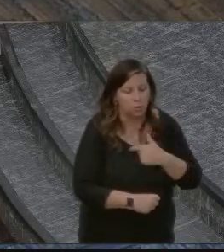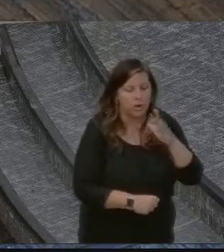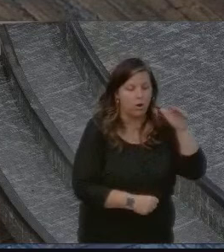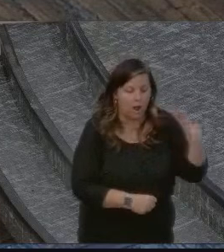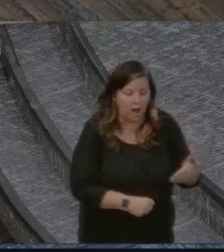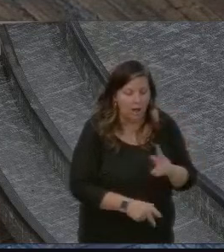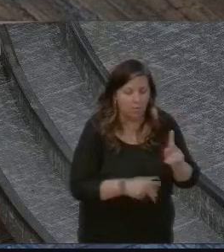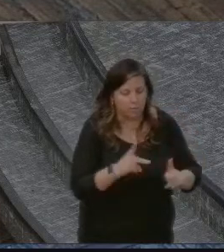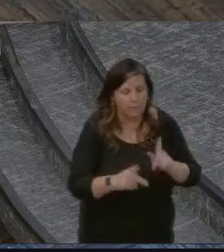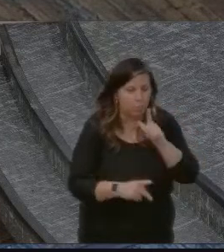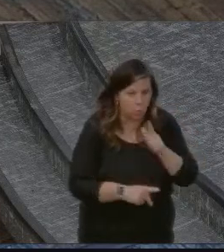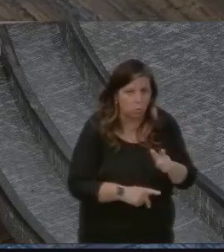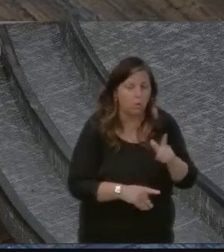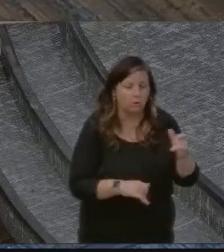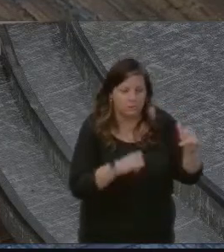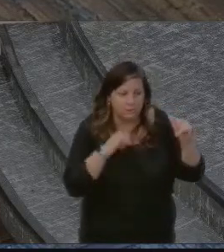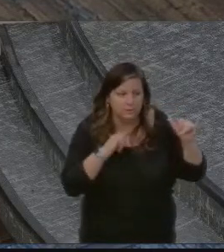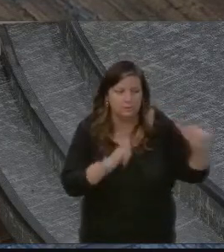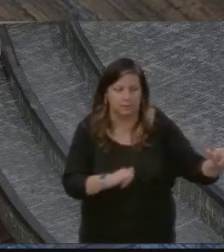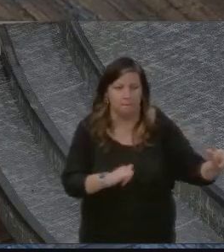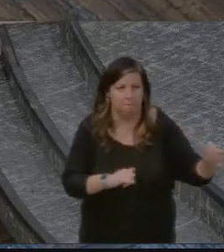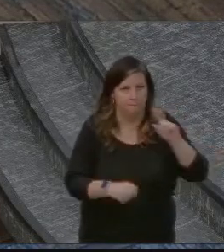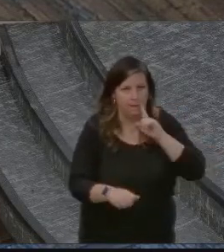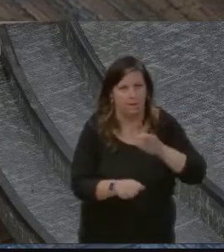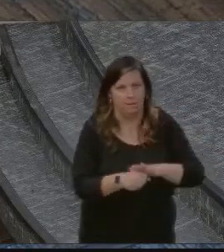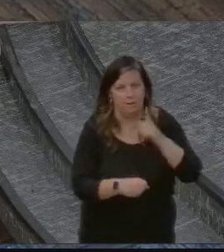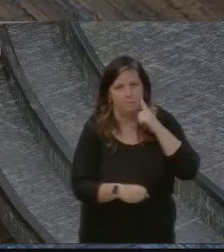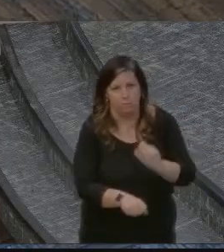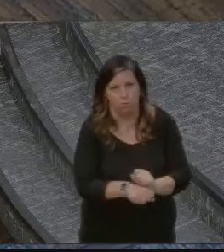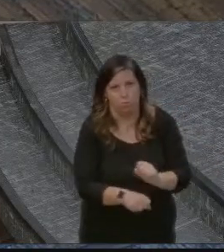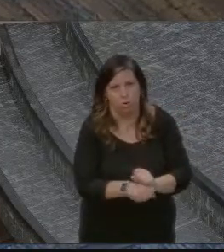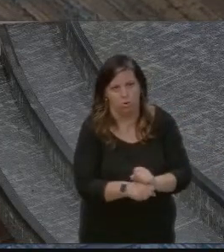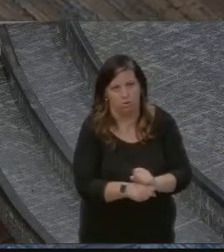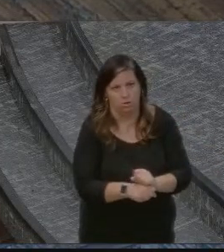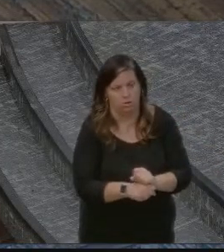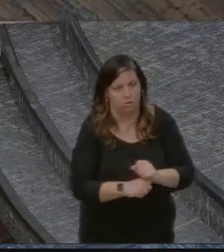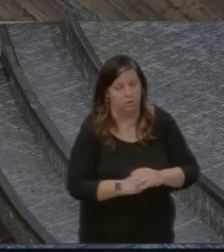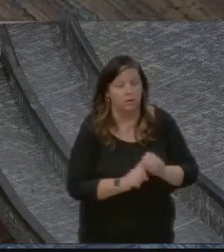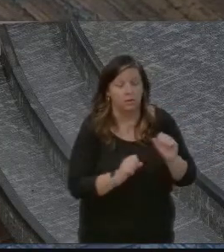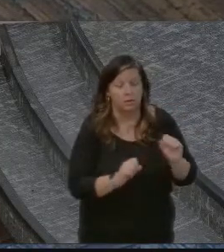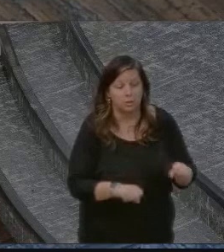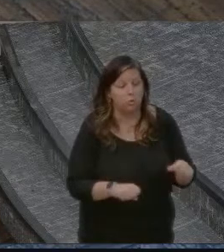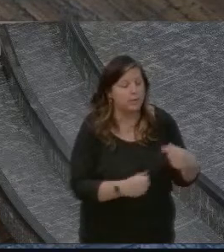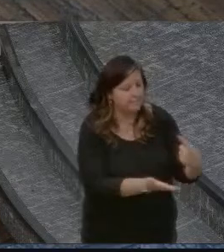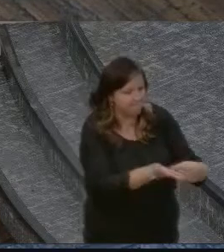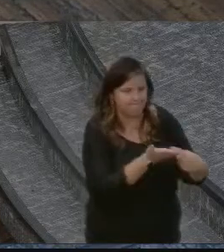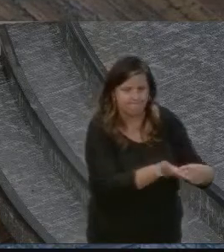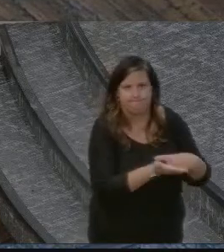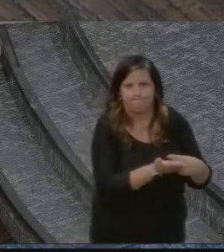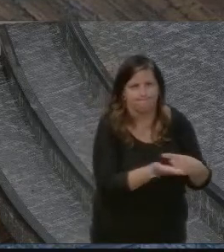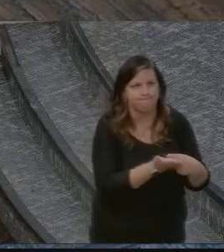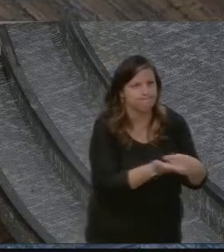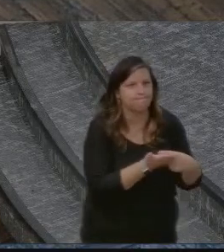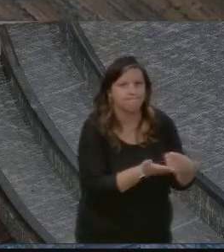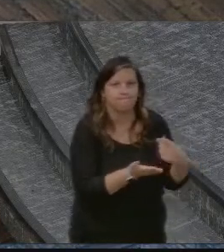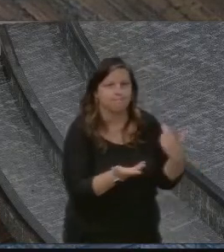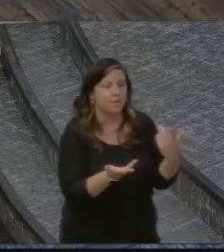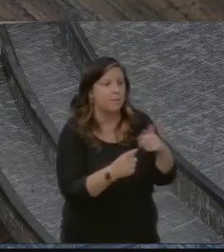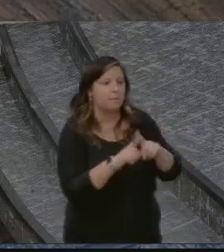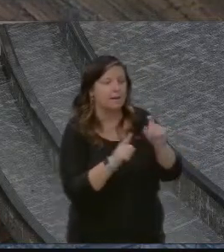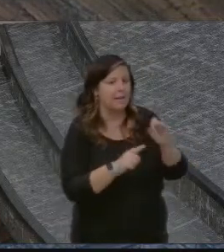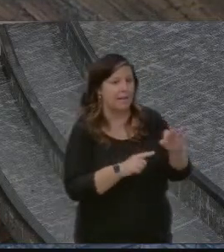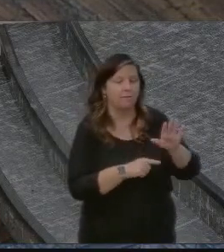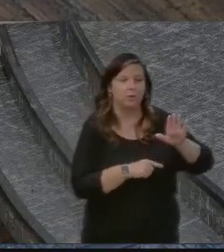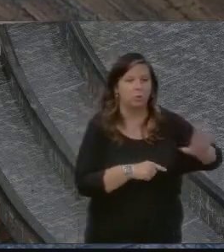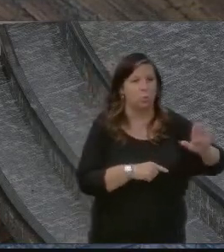also committed to that work. You can have a degree, but if you're not committed to disrupting this system,